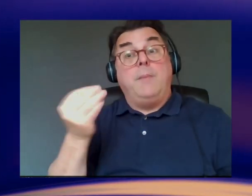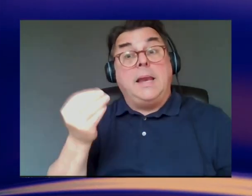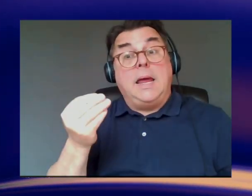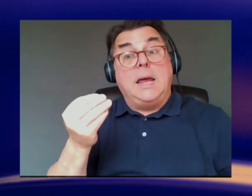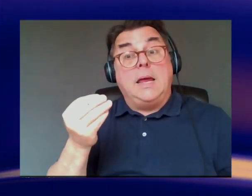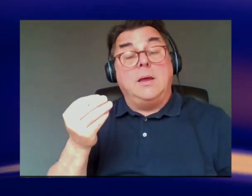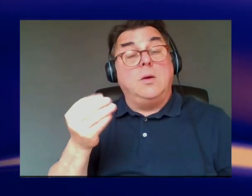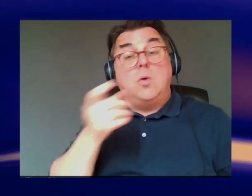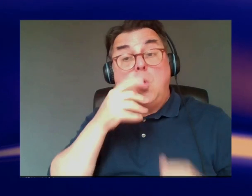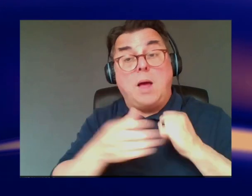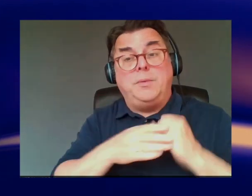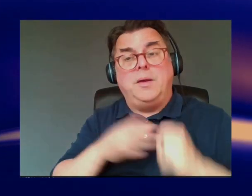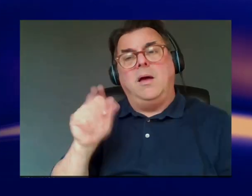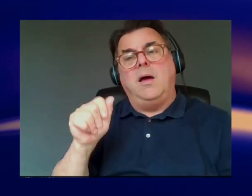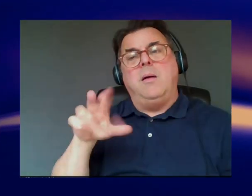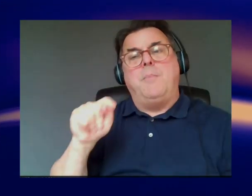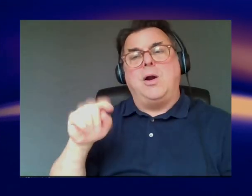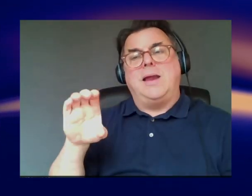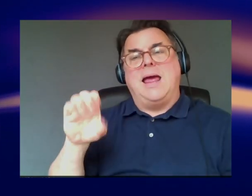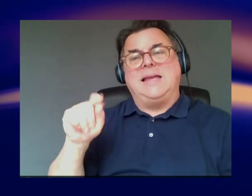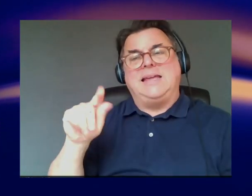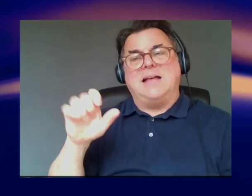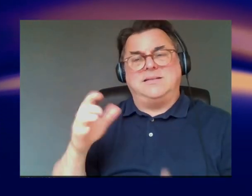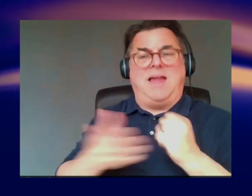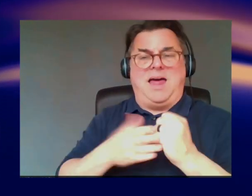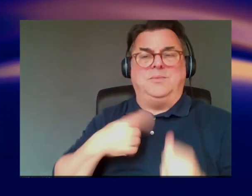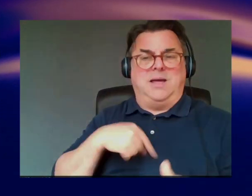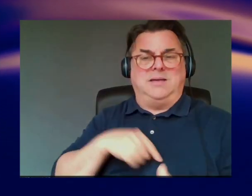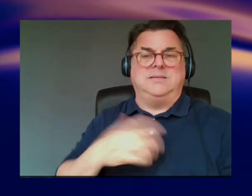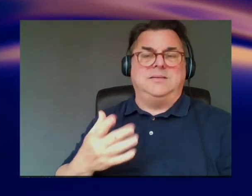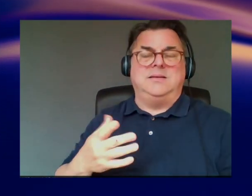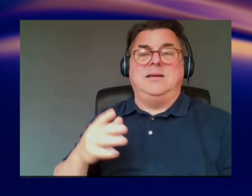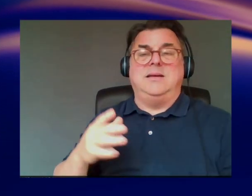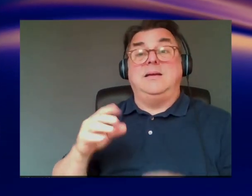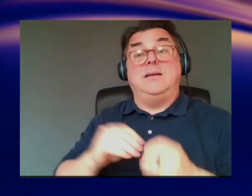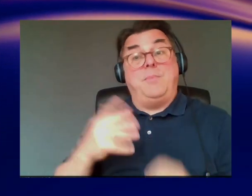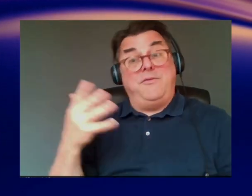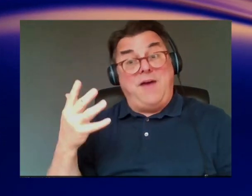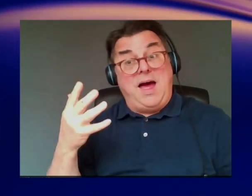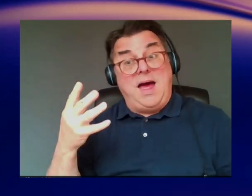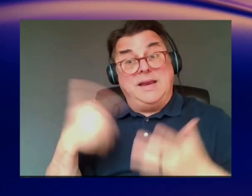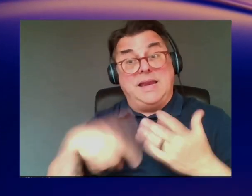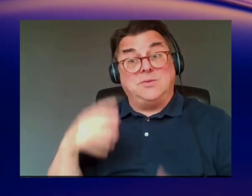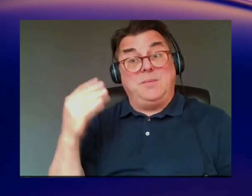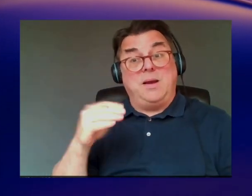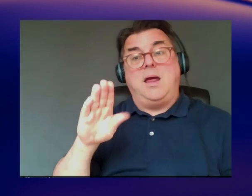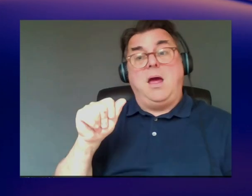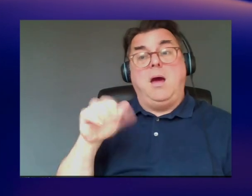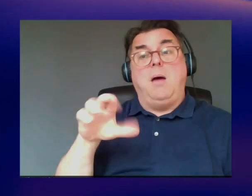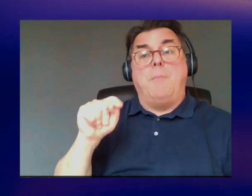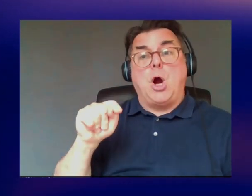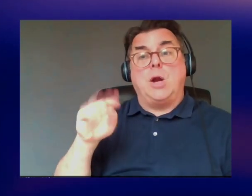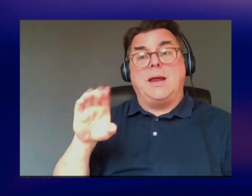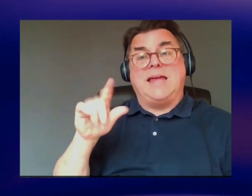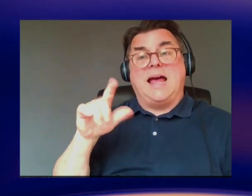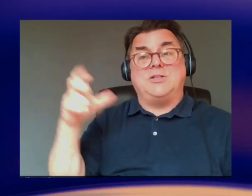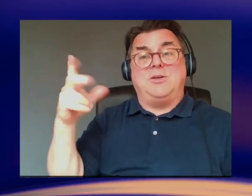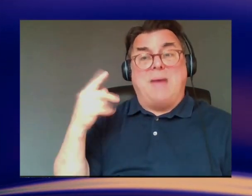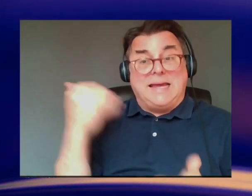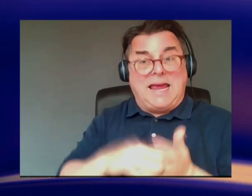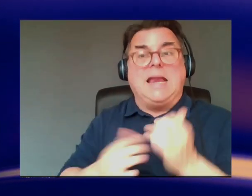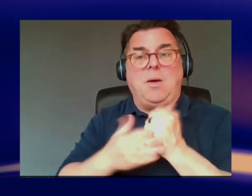we break into the details, we go into the console. I would do it here, but I think we would take away from some of the on-demand content and some of our future episodes